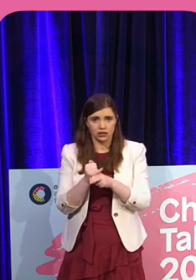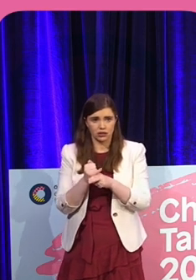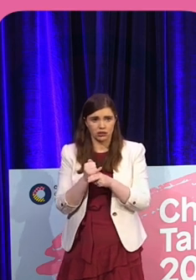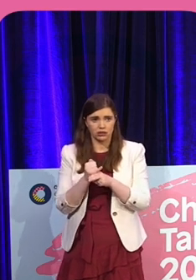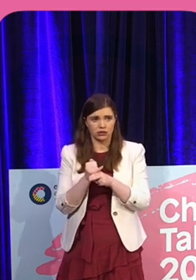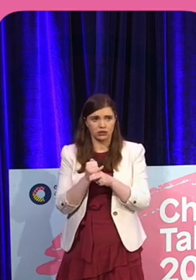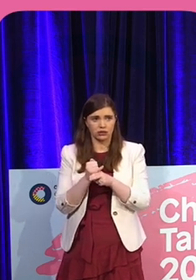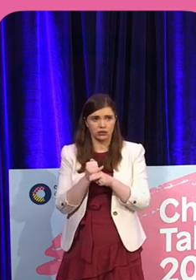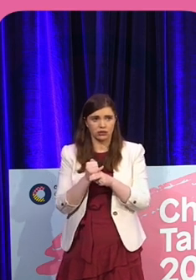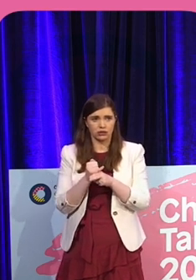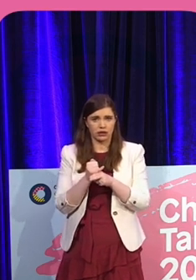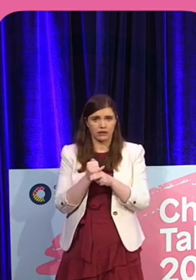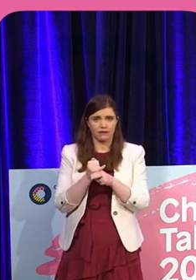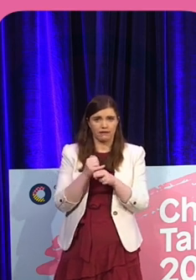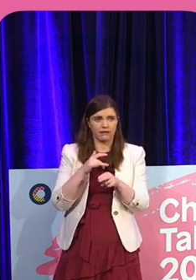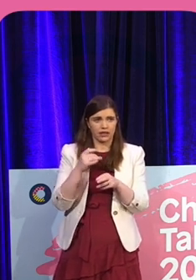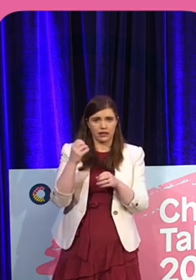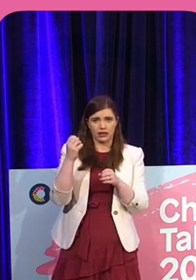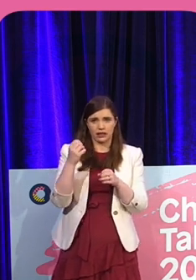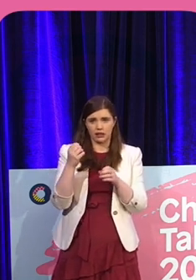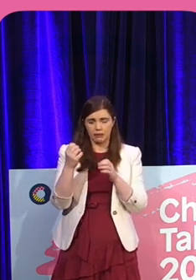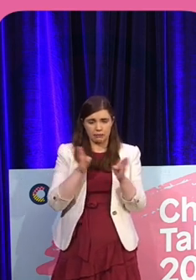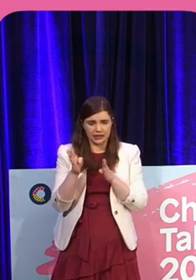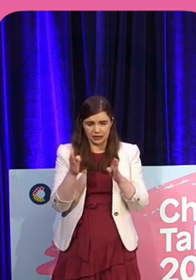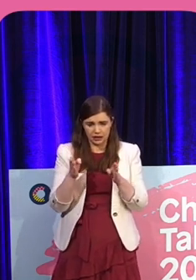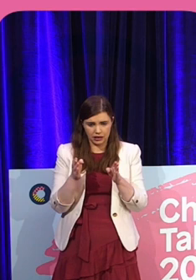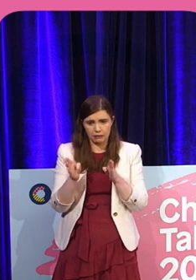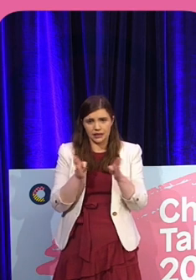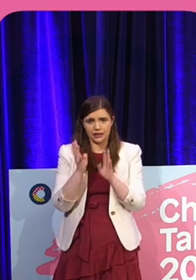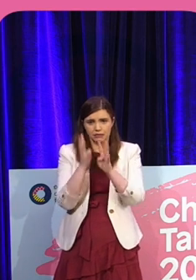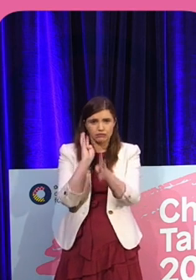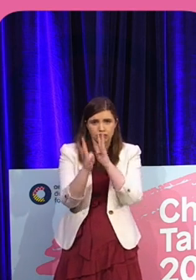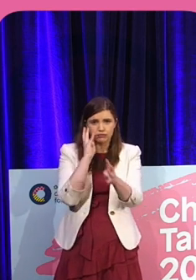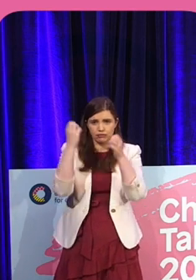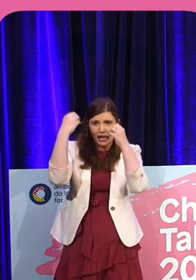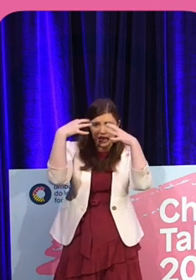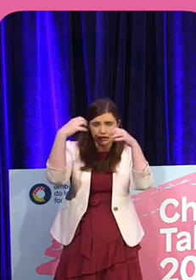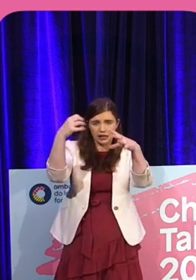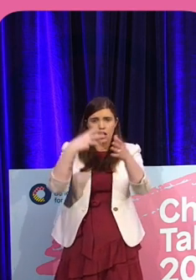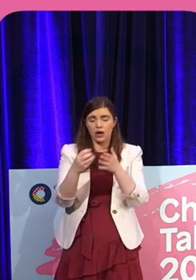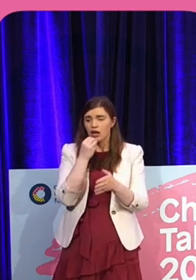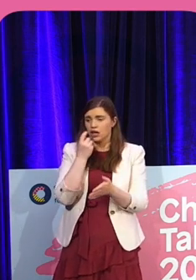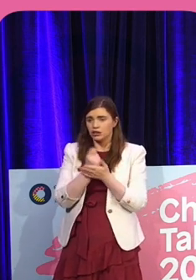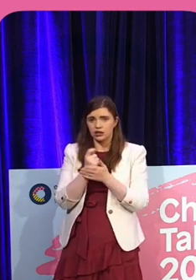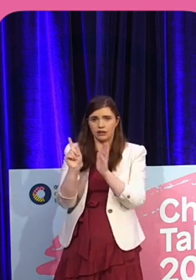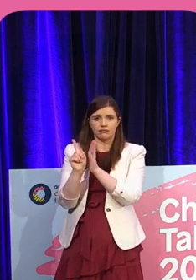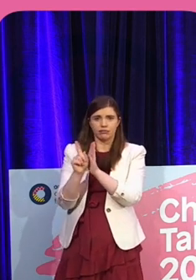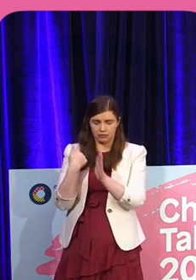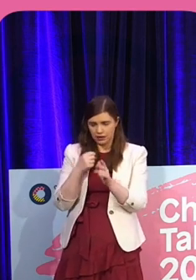with lights glaring down at me and busy corridors. When the bell finally rang for lunch, I went straight to my